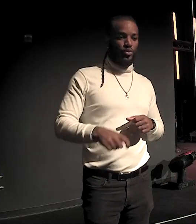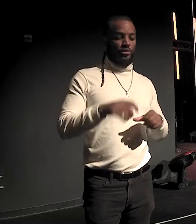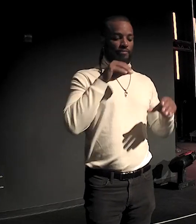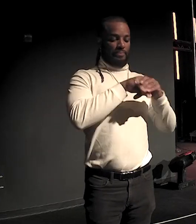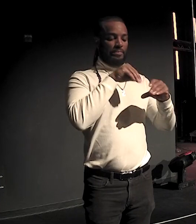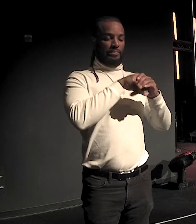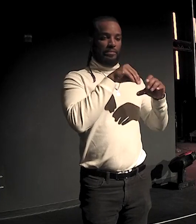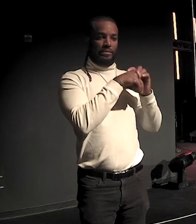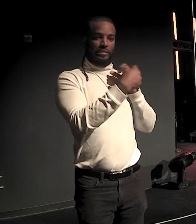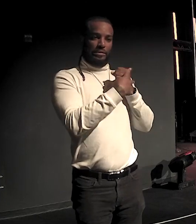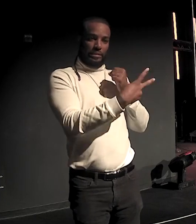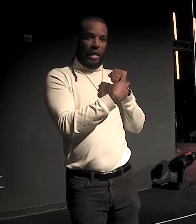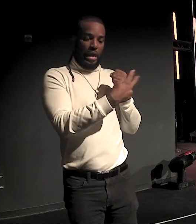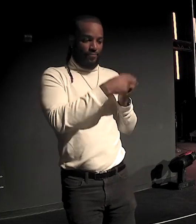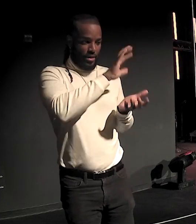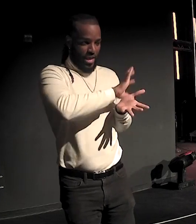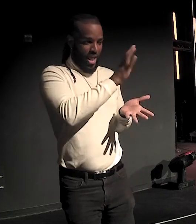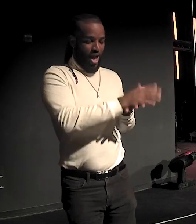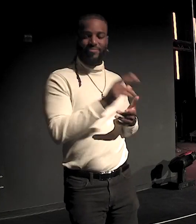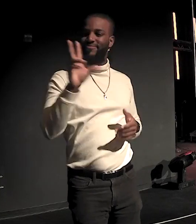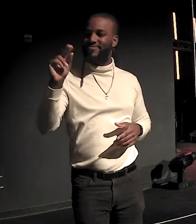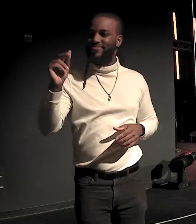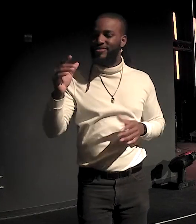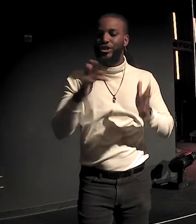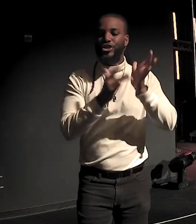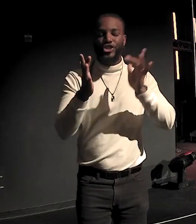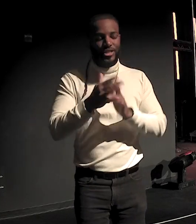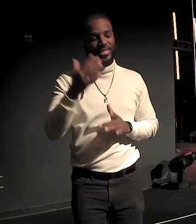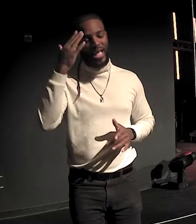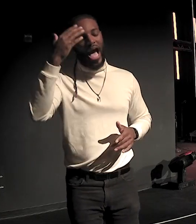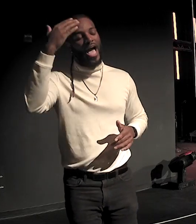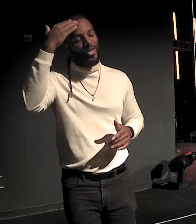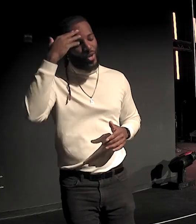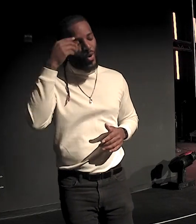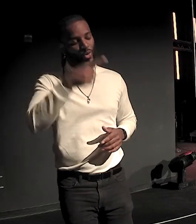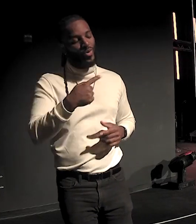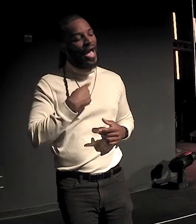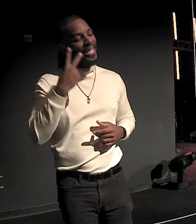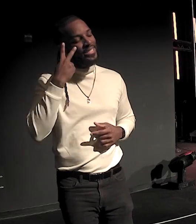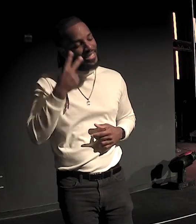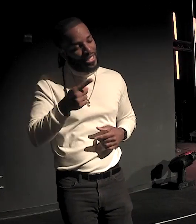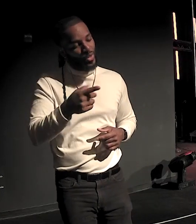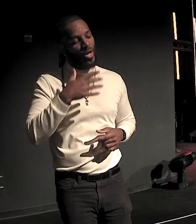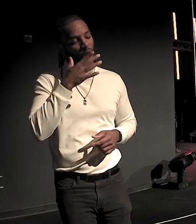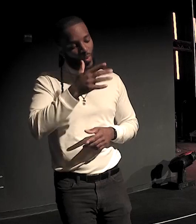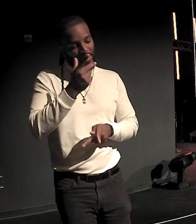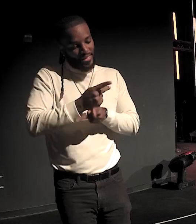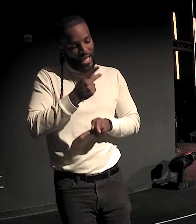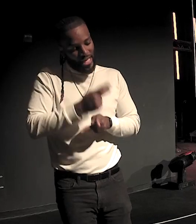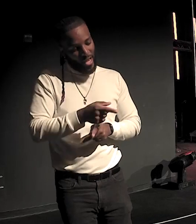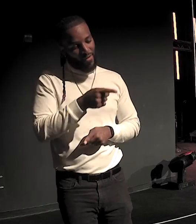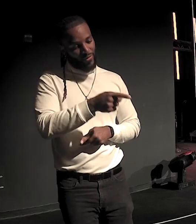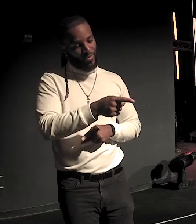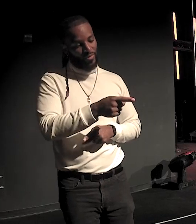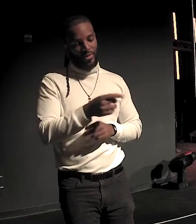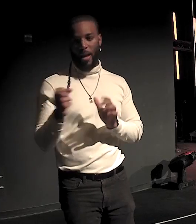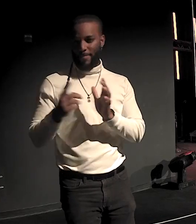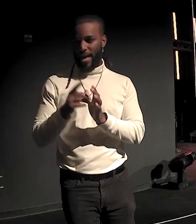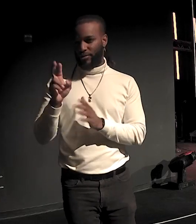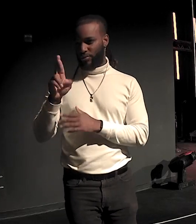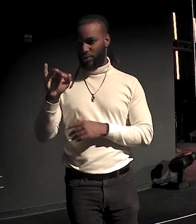yourself. Instead, know that I see you, I love you, and I will take care of you. And back to the